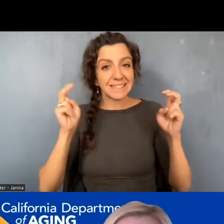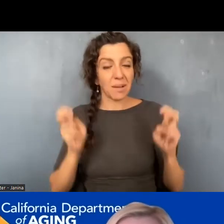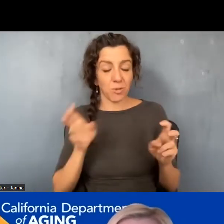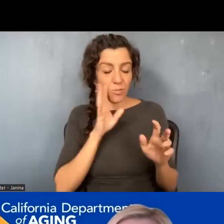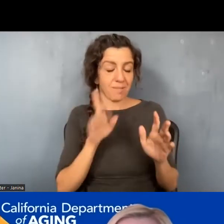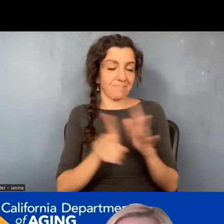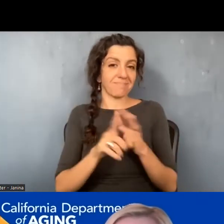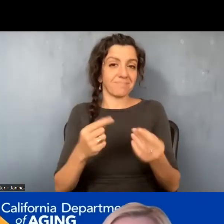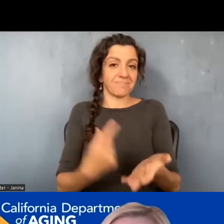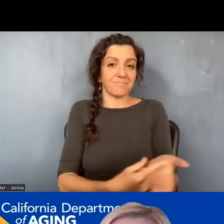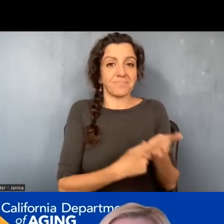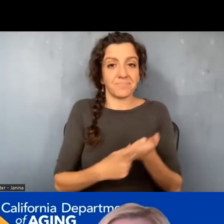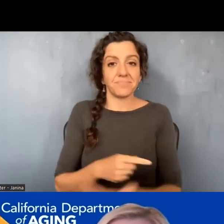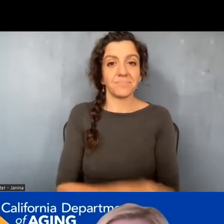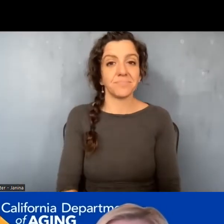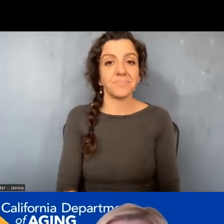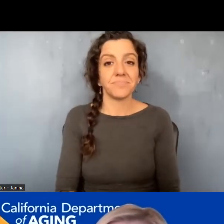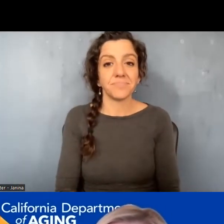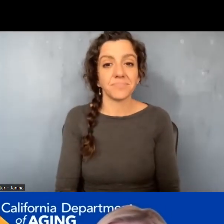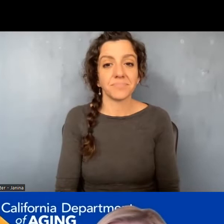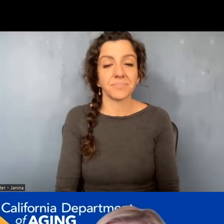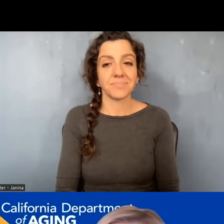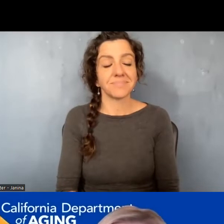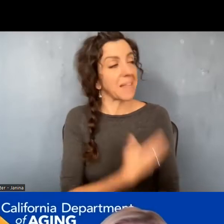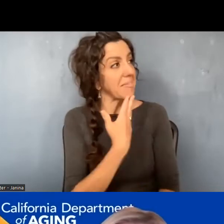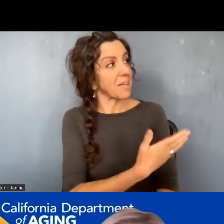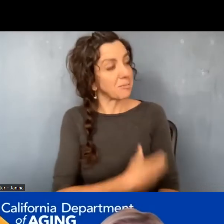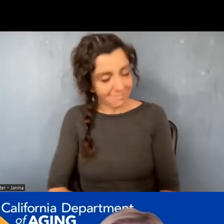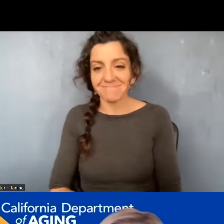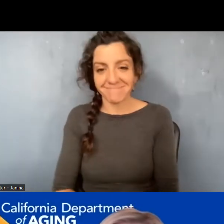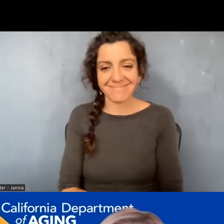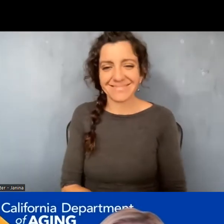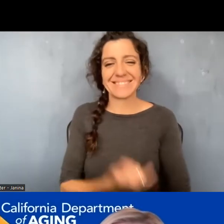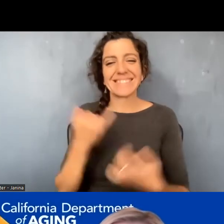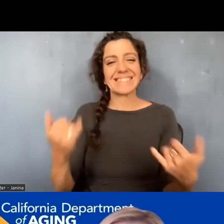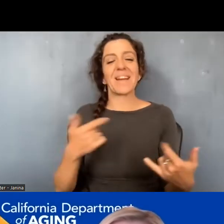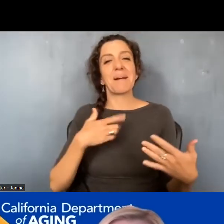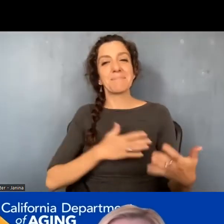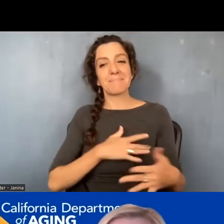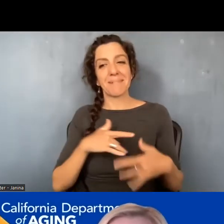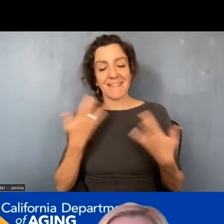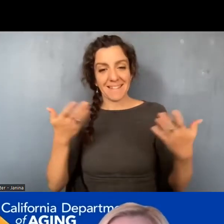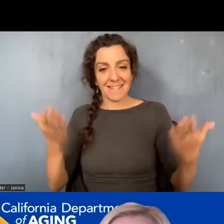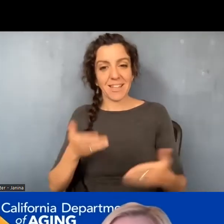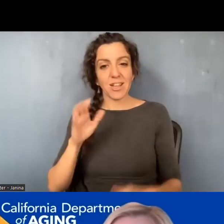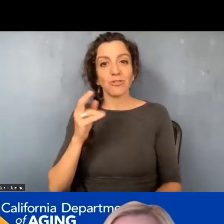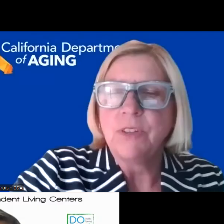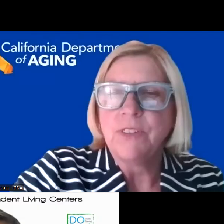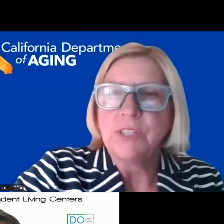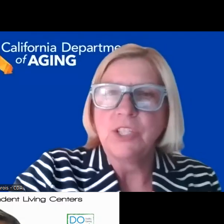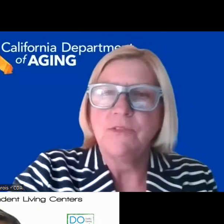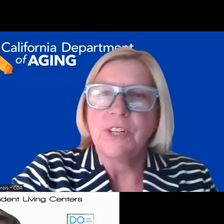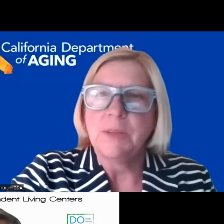be discussed. Now, I am happy to introduce Christina Mills from the